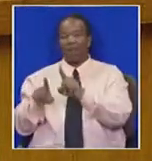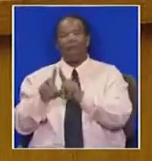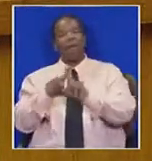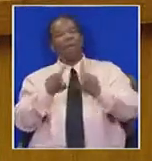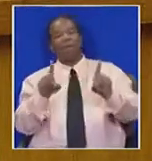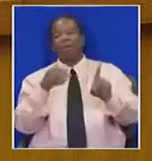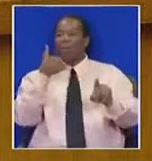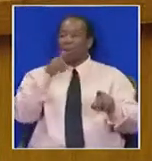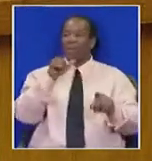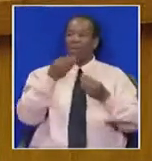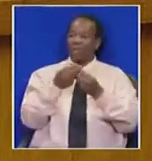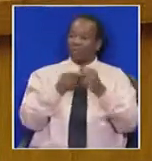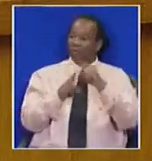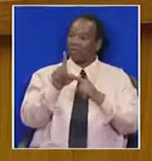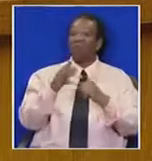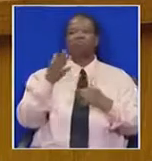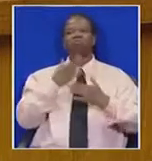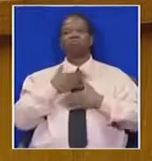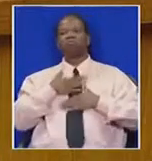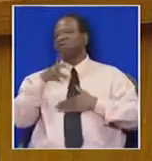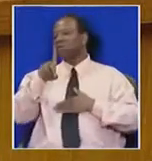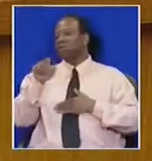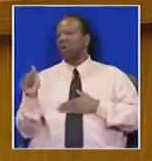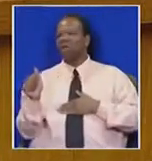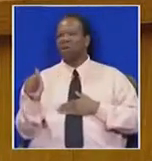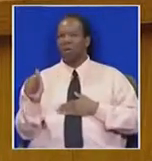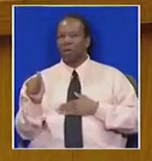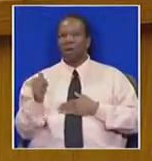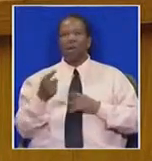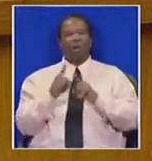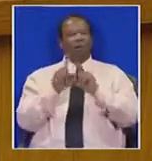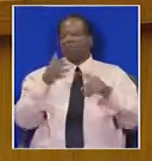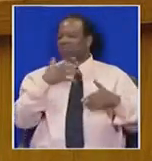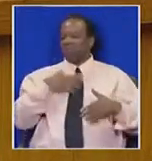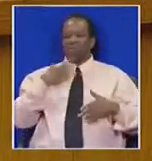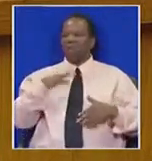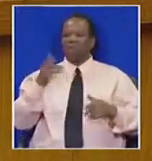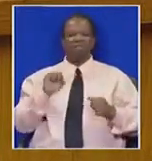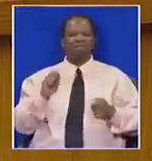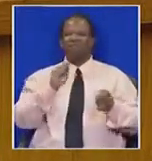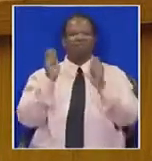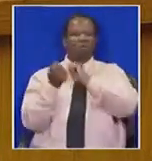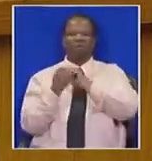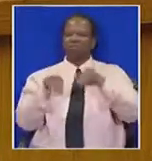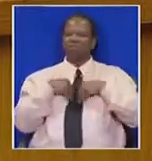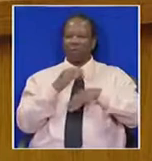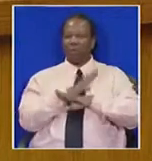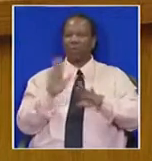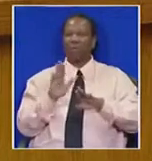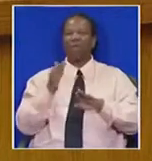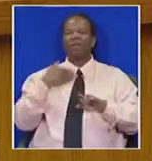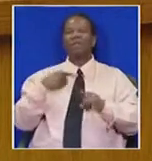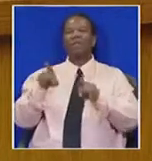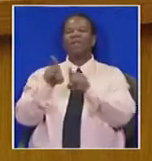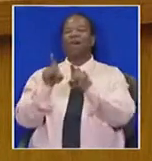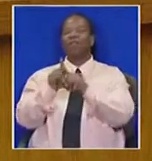there are successes. It is a determined anti-transformation agenda government. The fight with the Mayor Delil